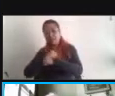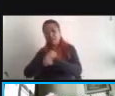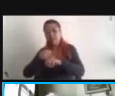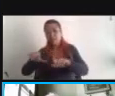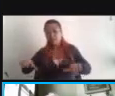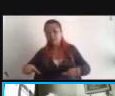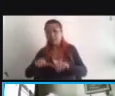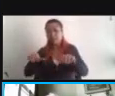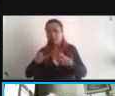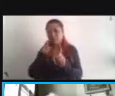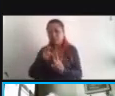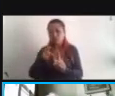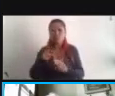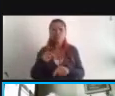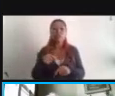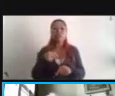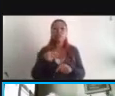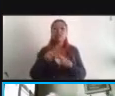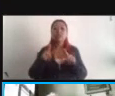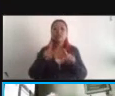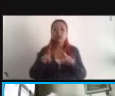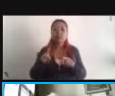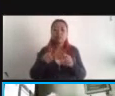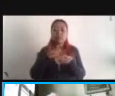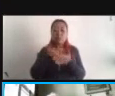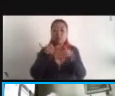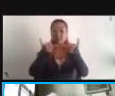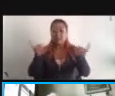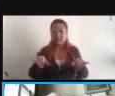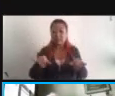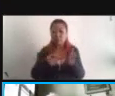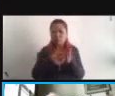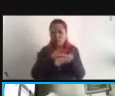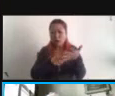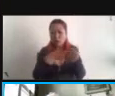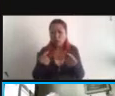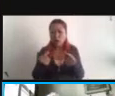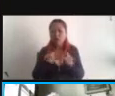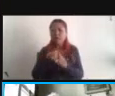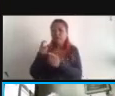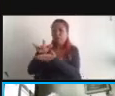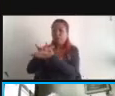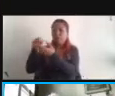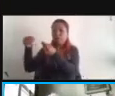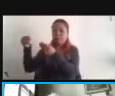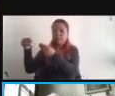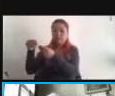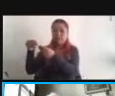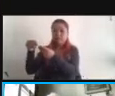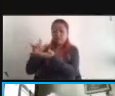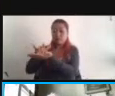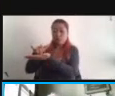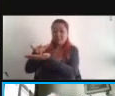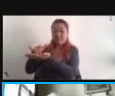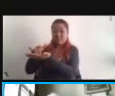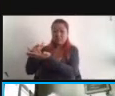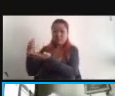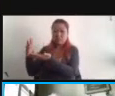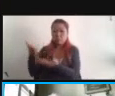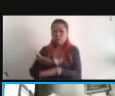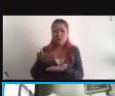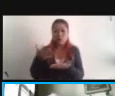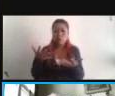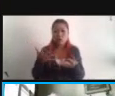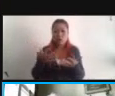medical system, what requirements are required, what you need to bring from a pharmaceutical standpoint, diagnostic